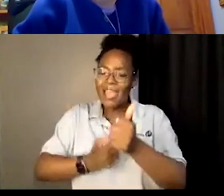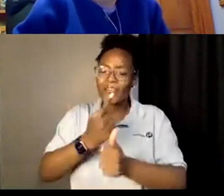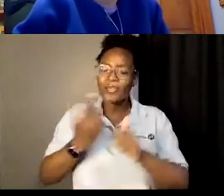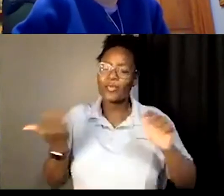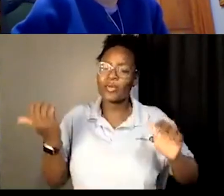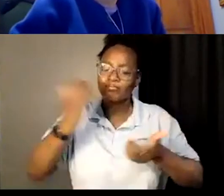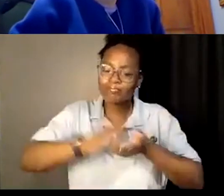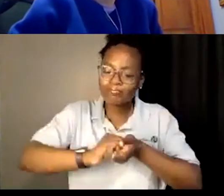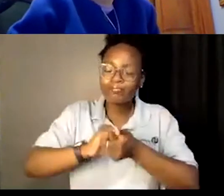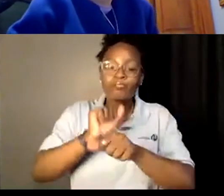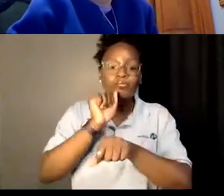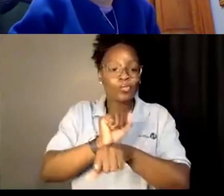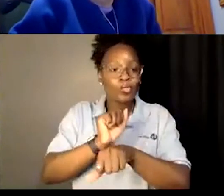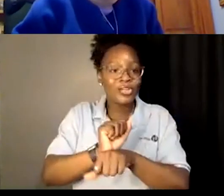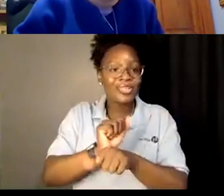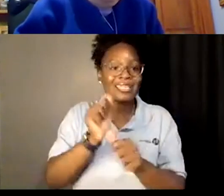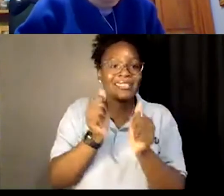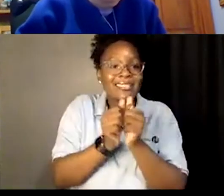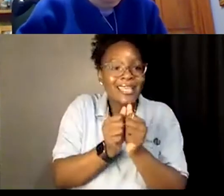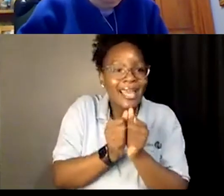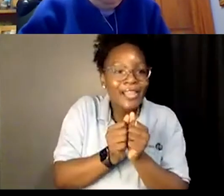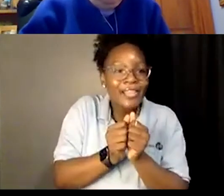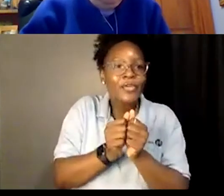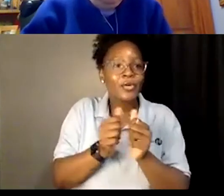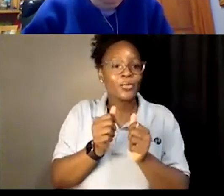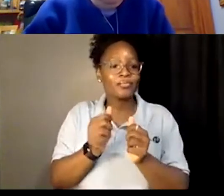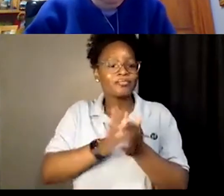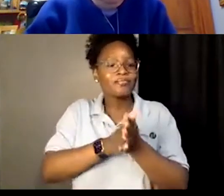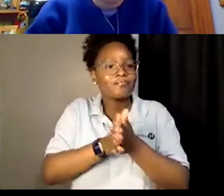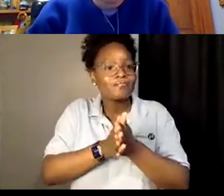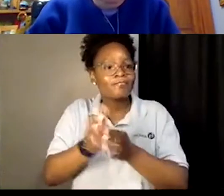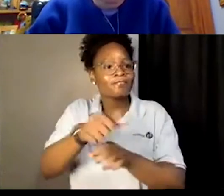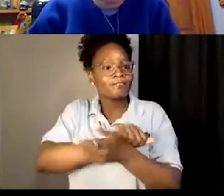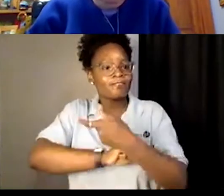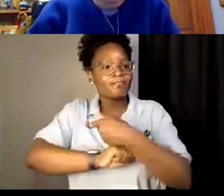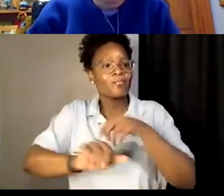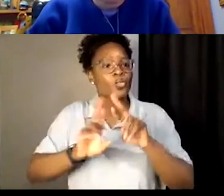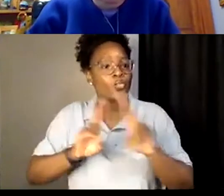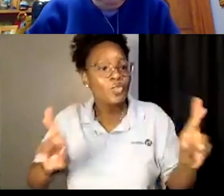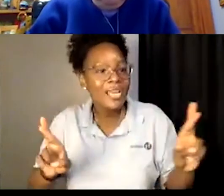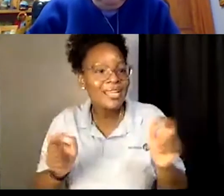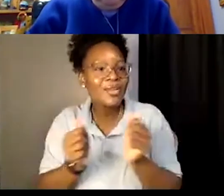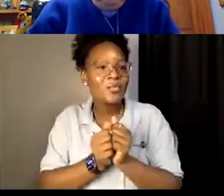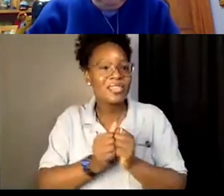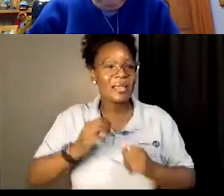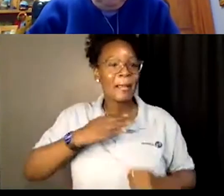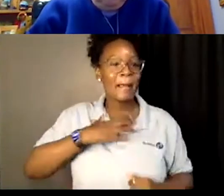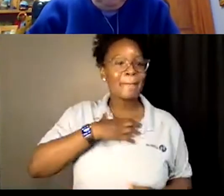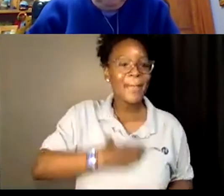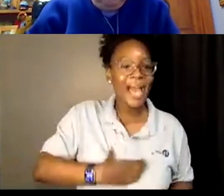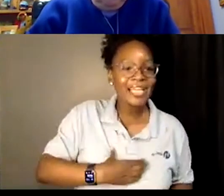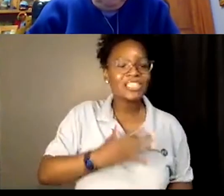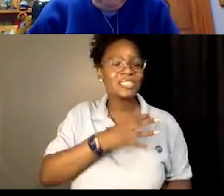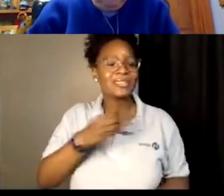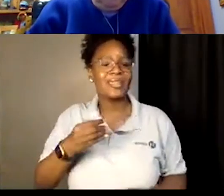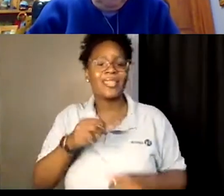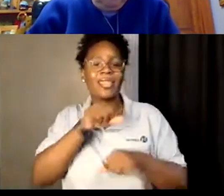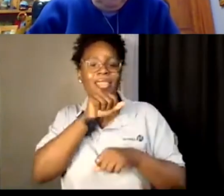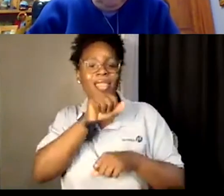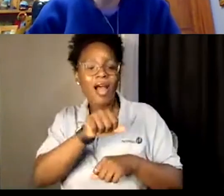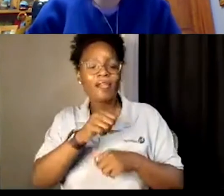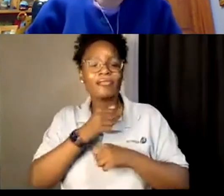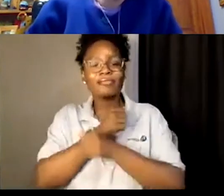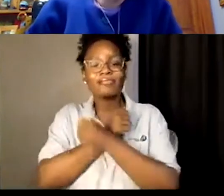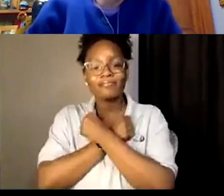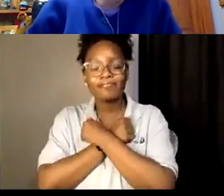beautifully, diligently, with passion and love. And we each individually contributing to the